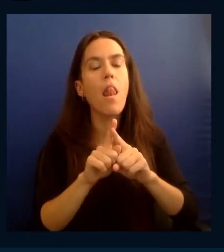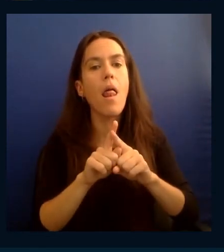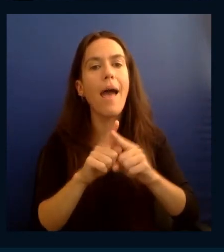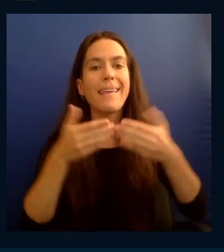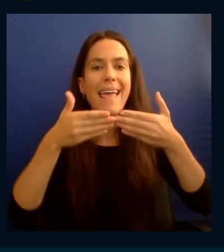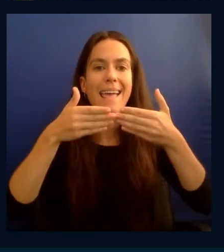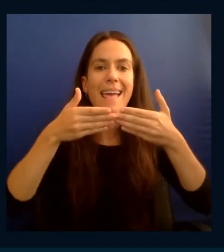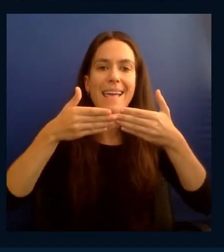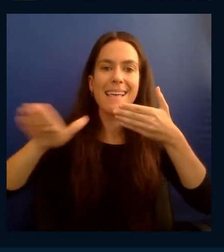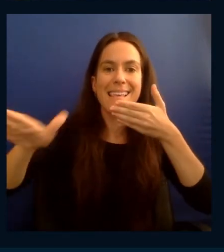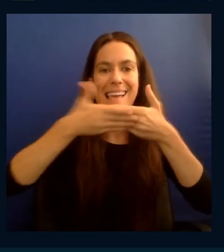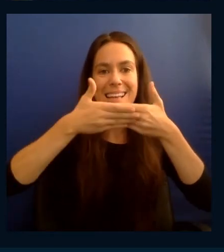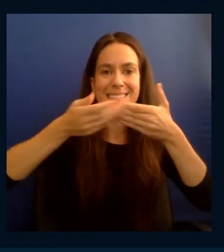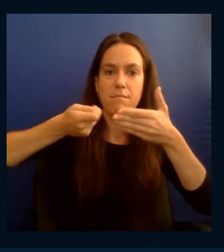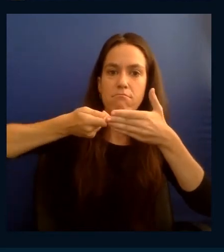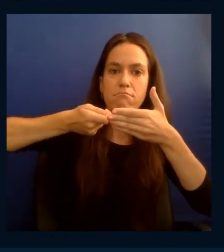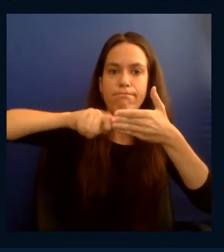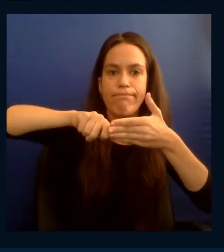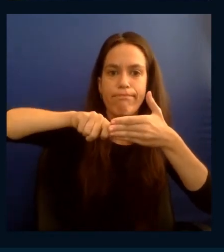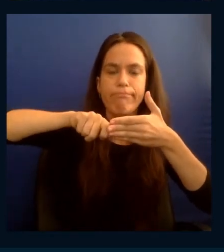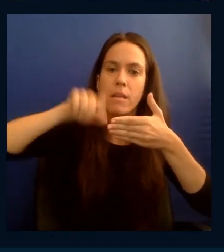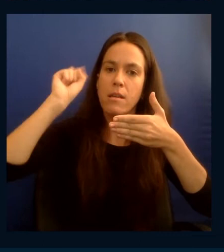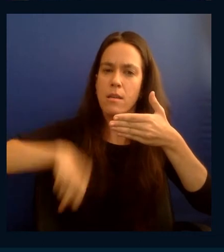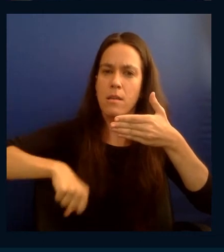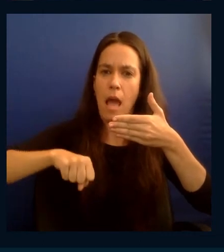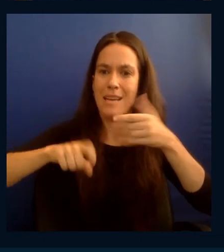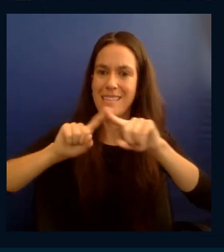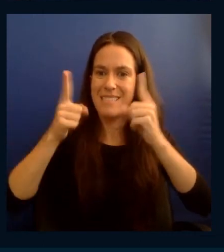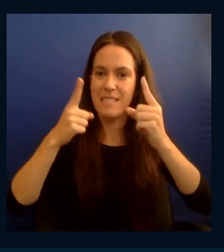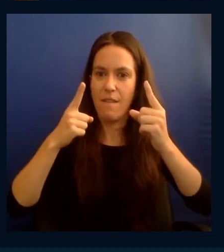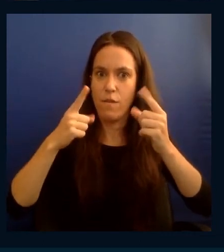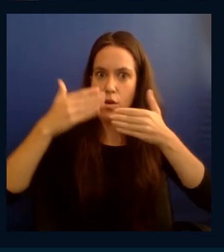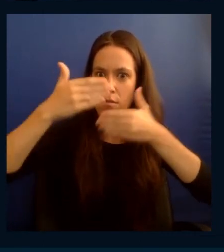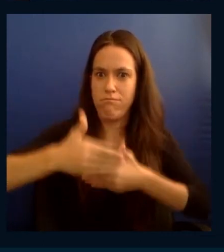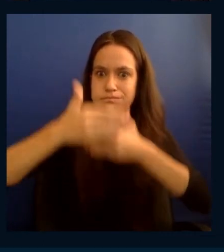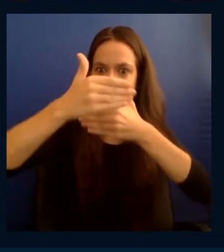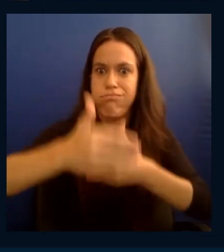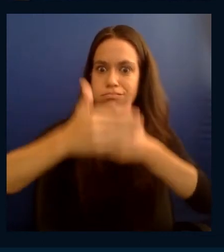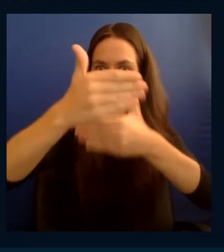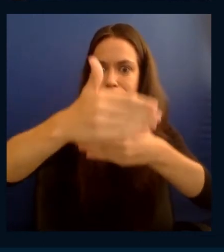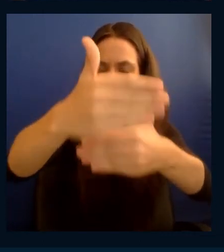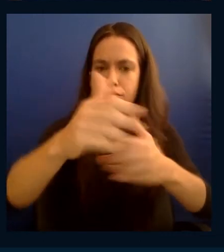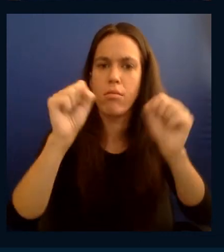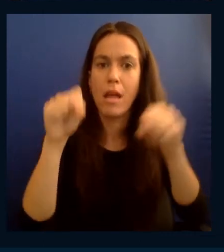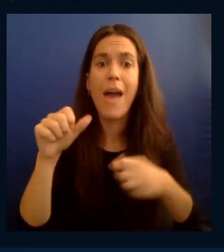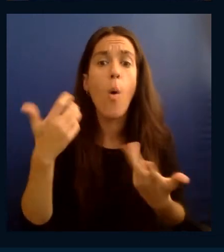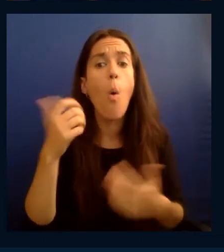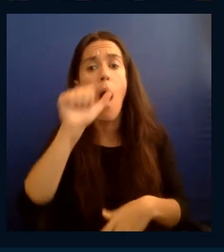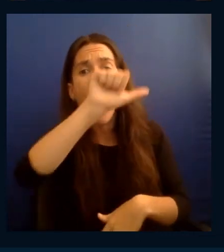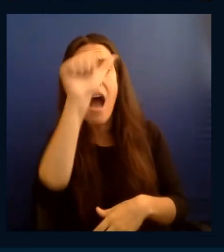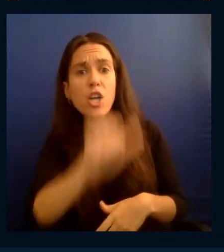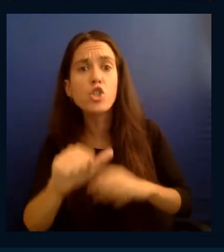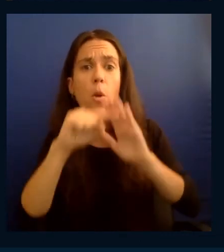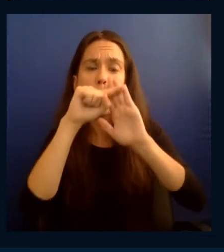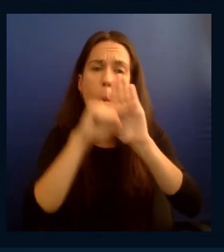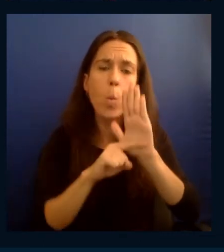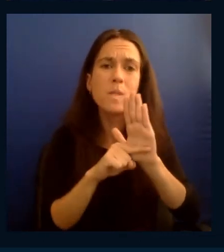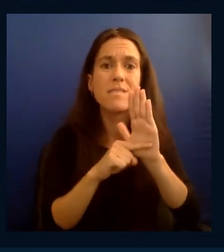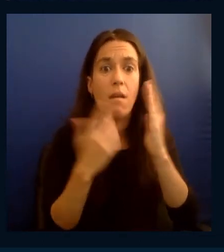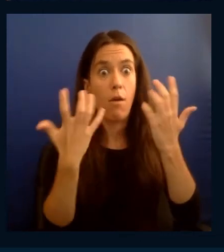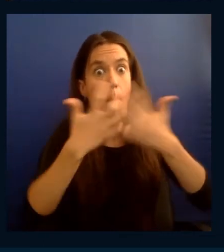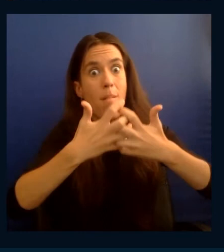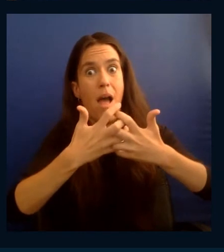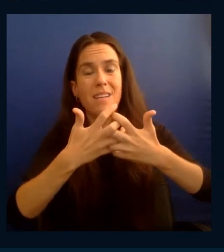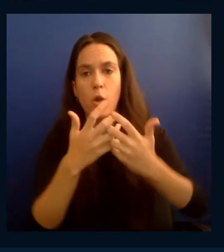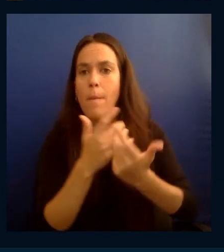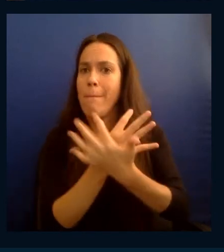delay or some other kind of metric. We can invoke an Azure function or maybe check for Azure policy compliance. And we see so many customers that have to